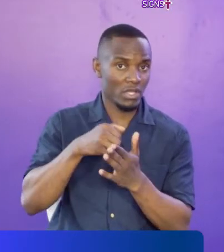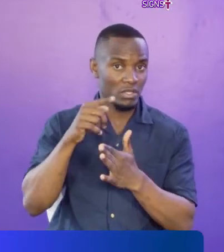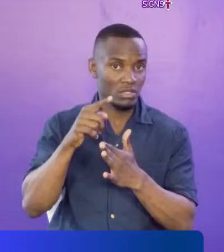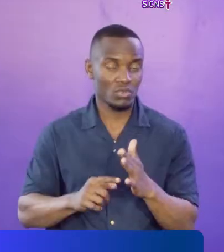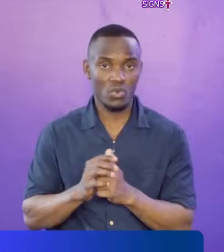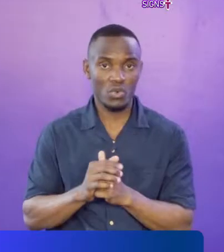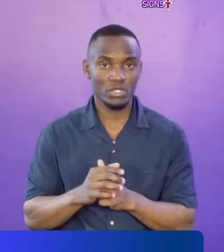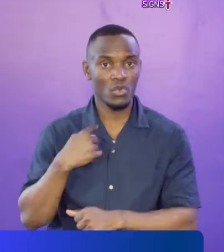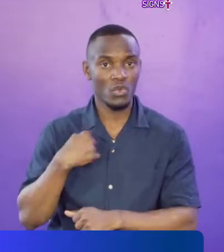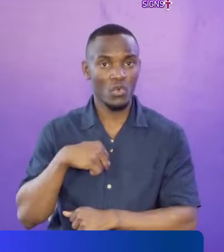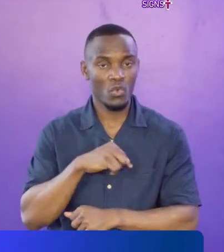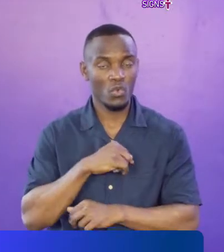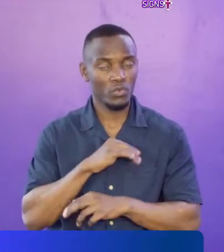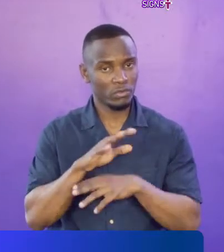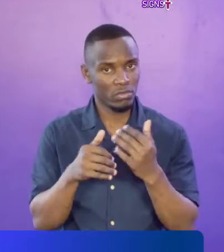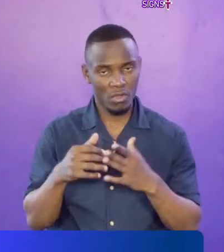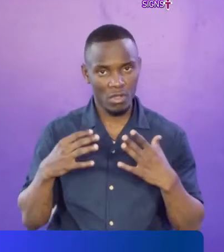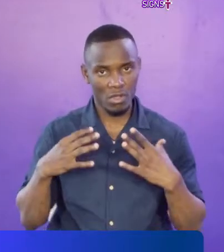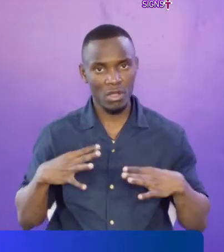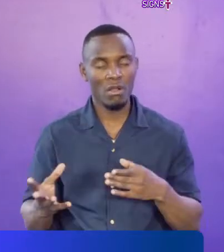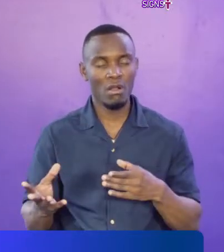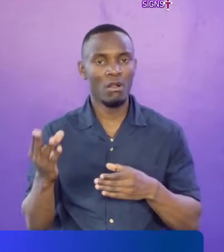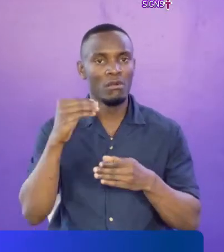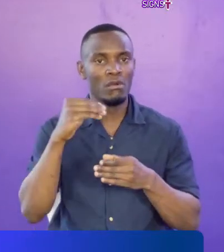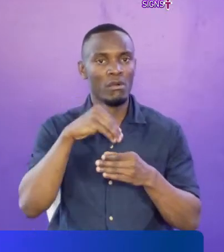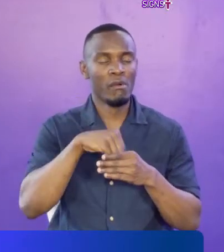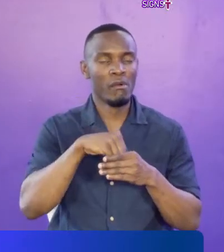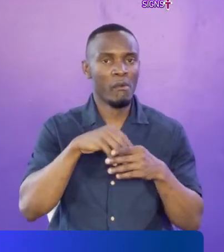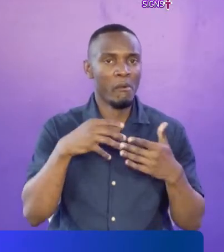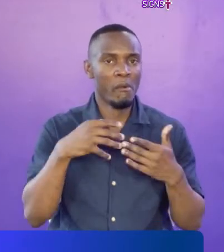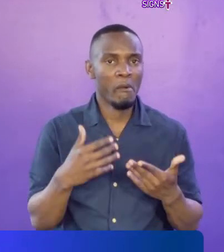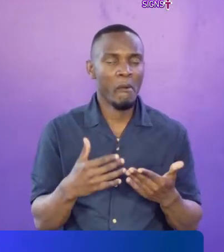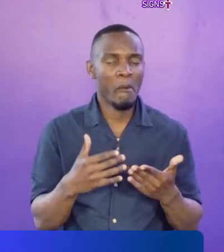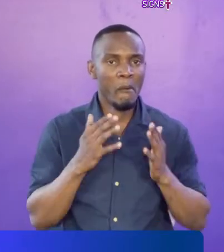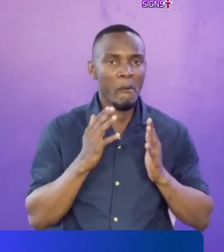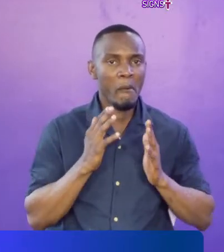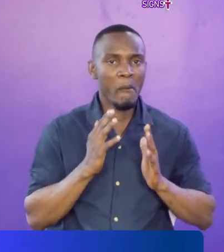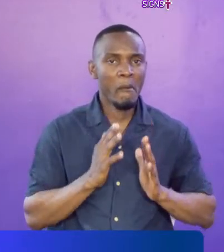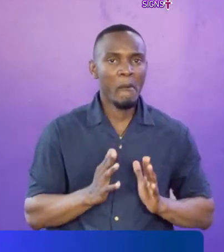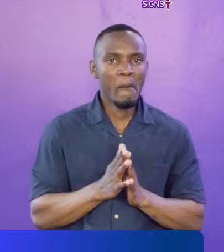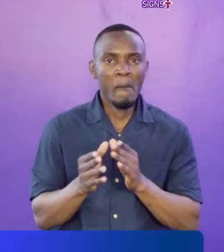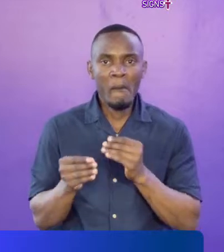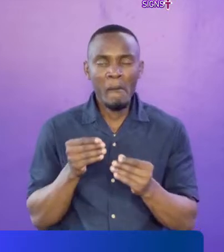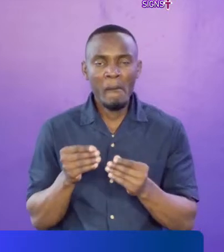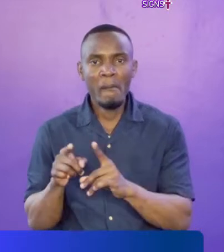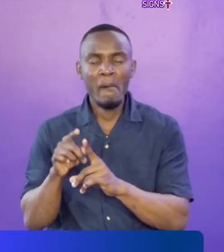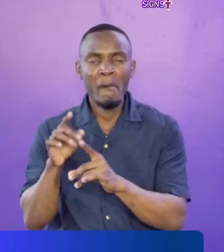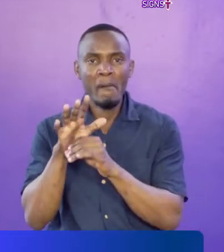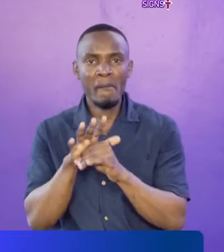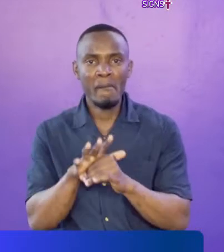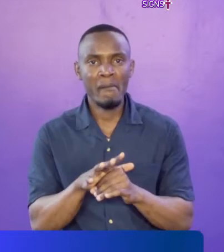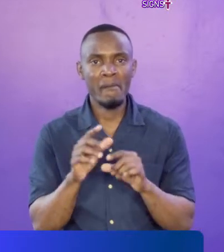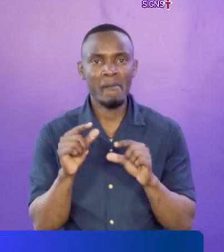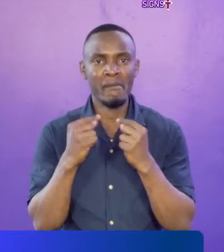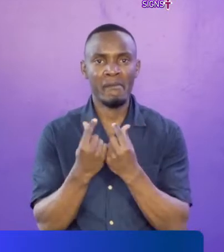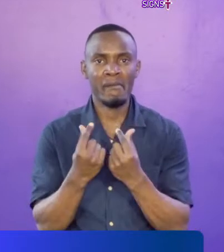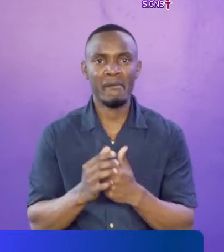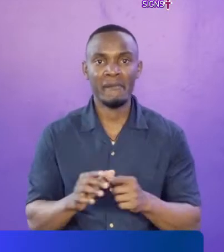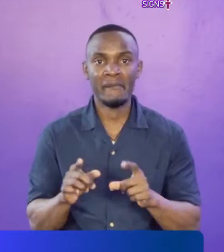the marginalized, persons with disabilities? So even our work around persons with